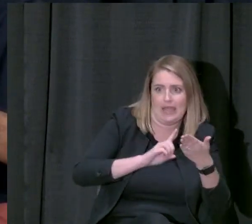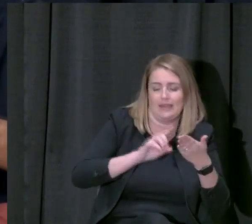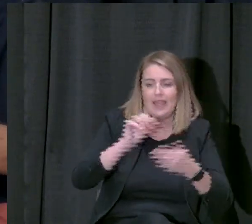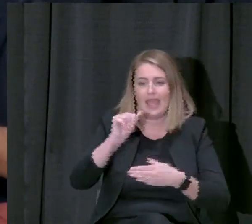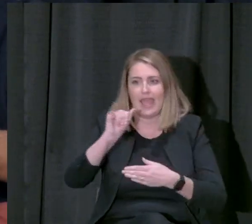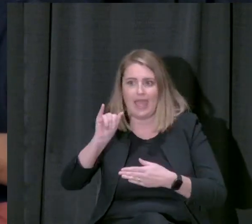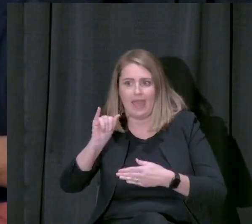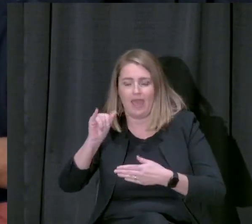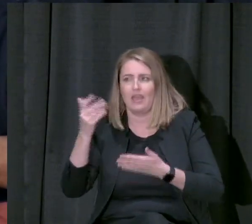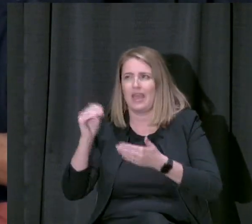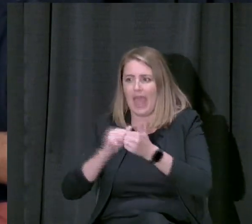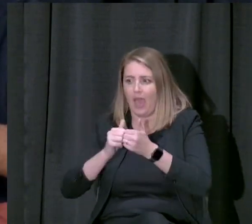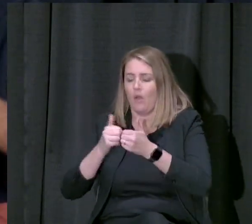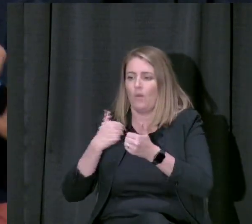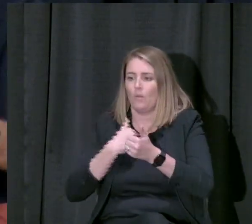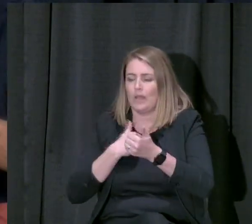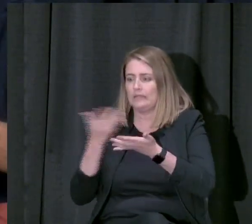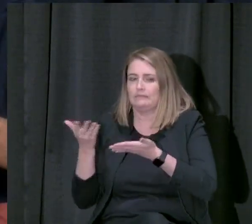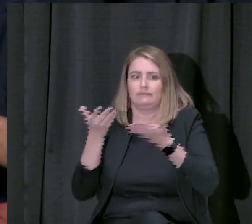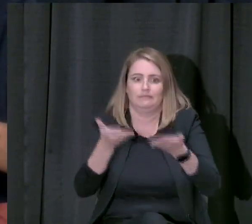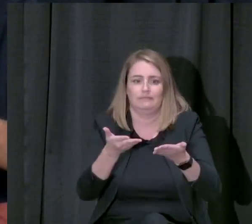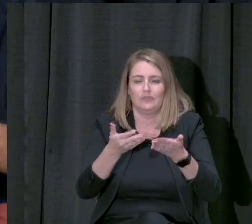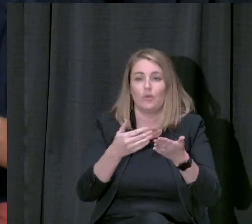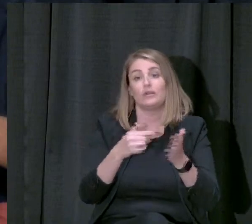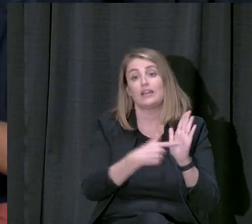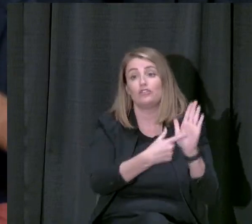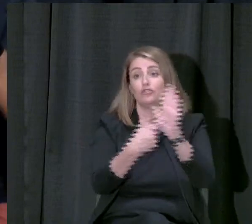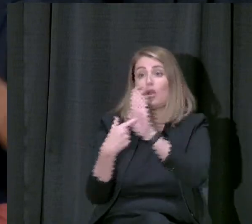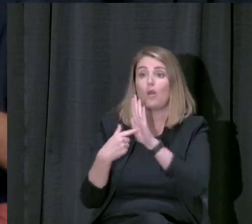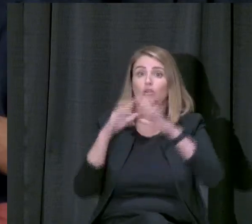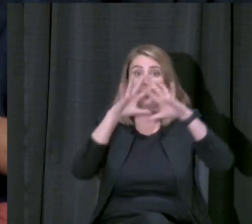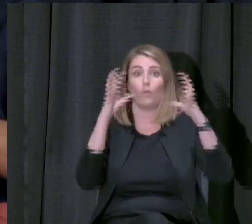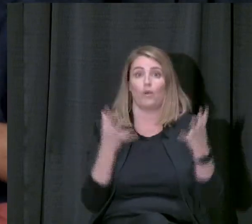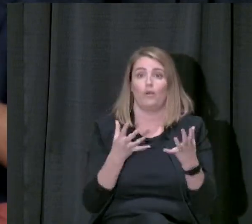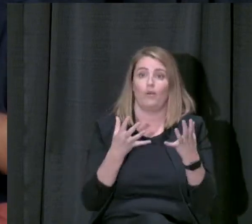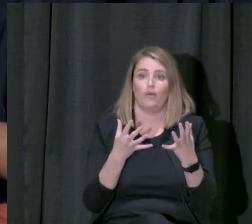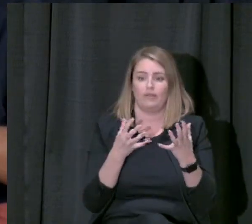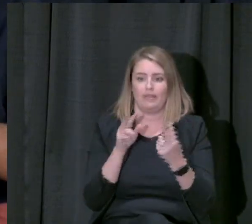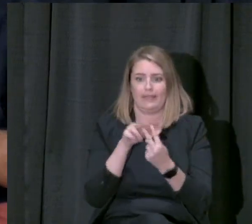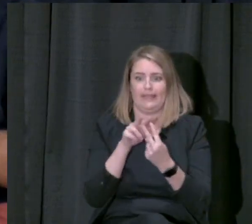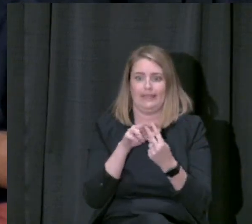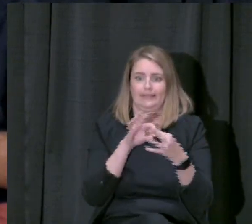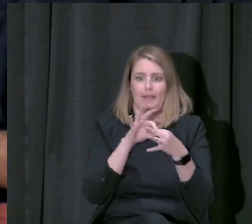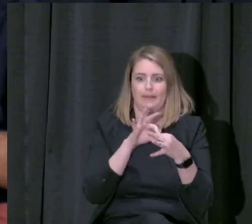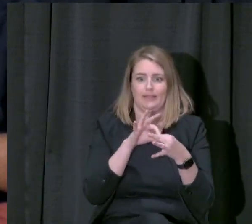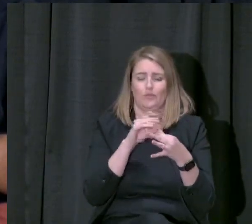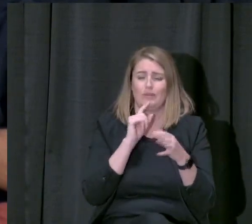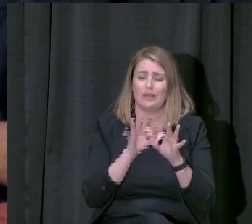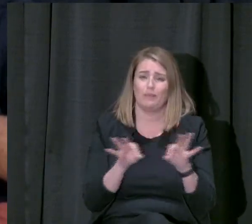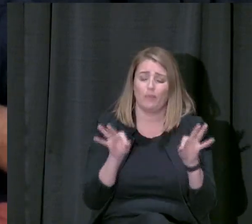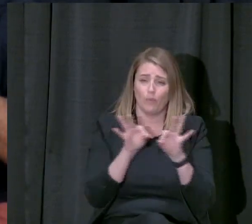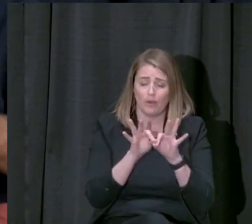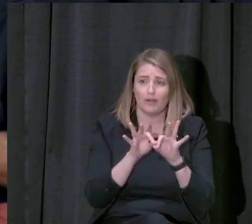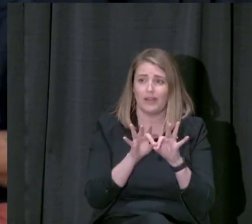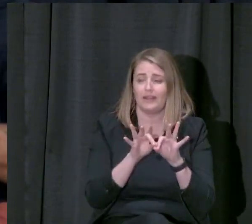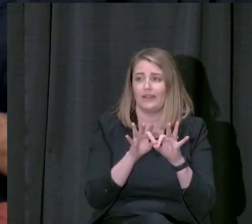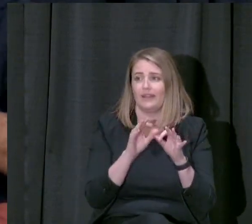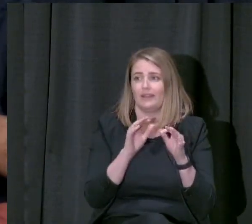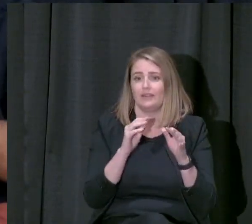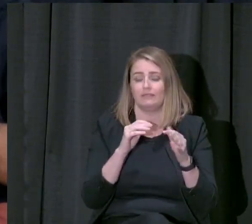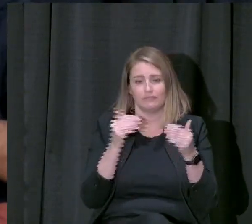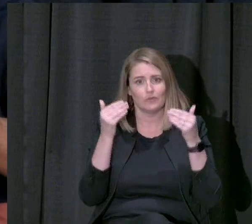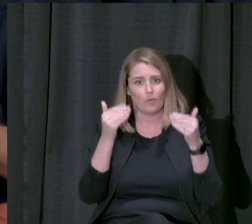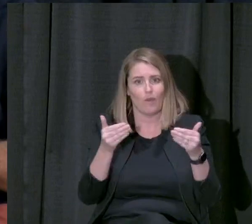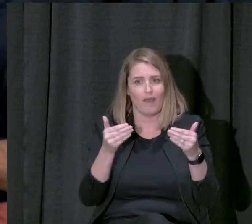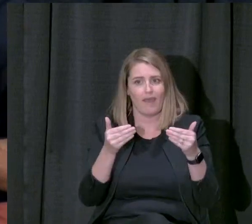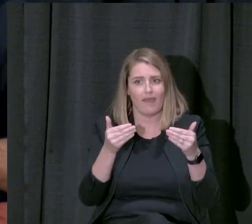to help, or to showcase to the world at least that, this combination is a really potent combination and can actually go ahead